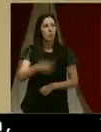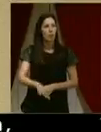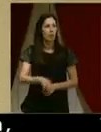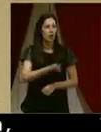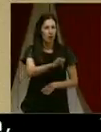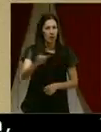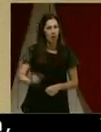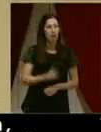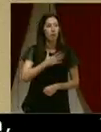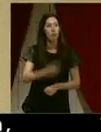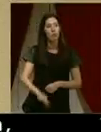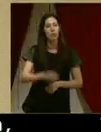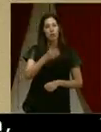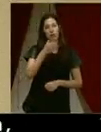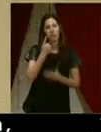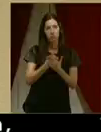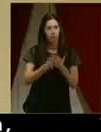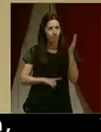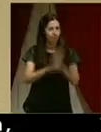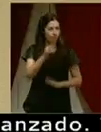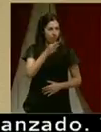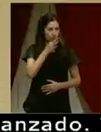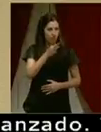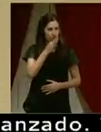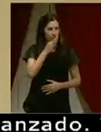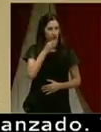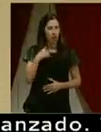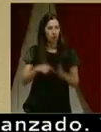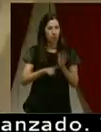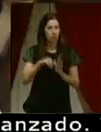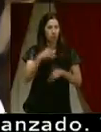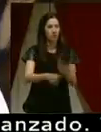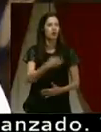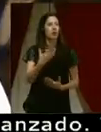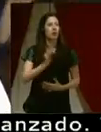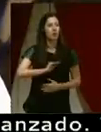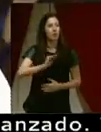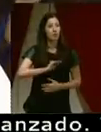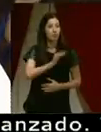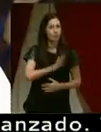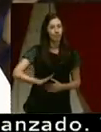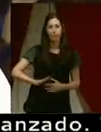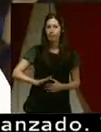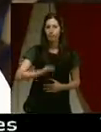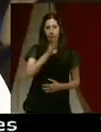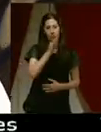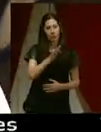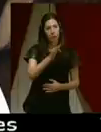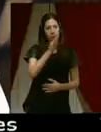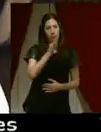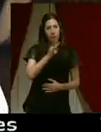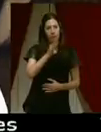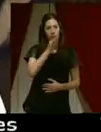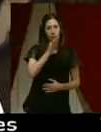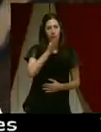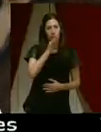Even though perhaps Android is not so well advanced, they are making a lot of progress,